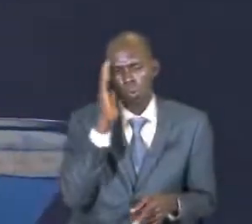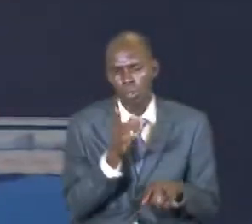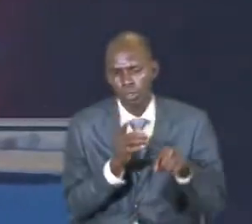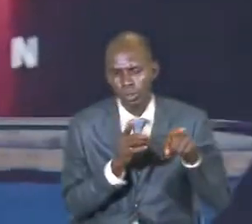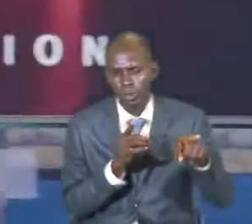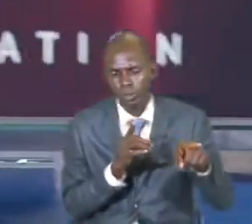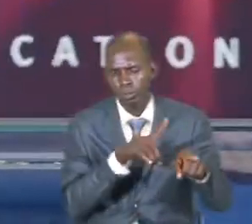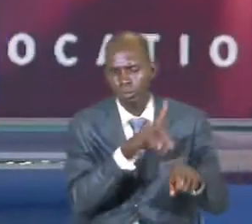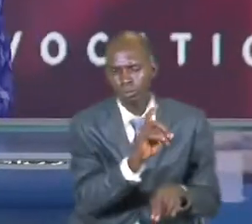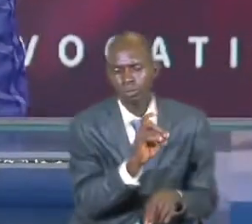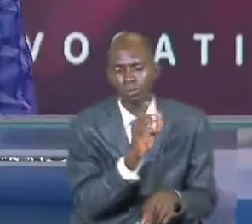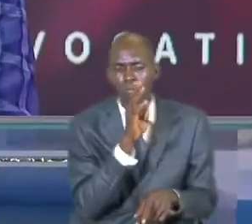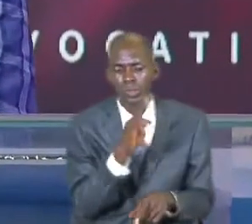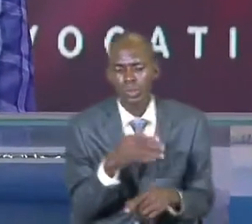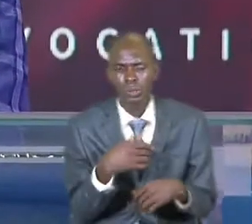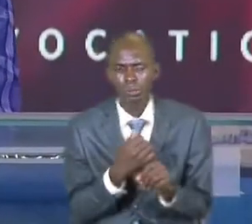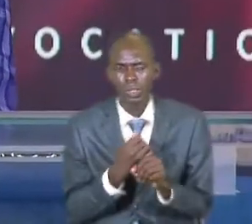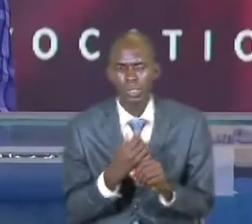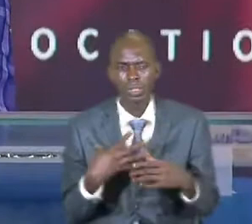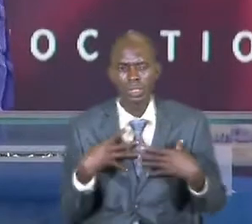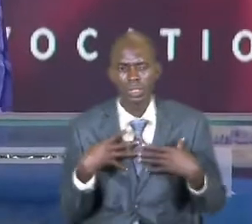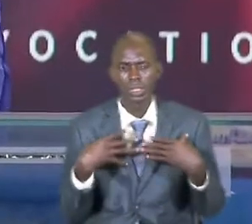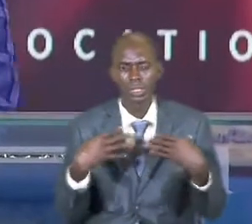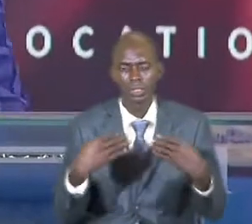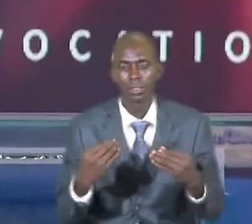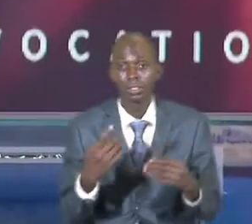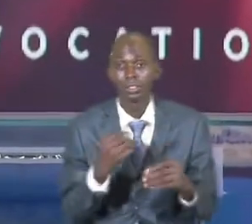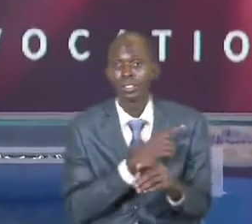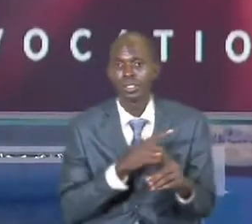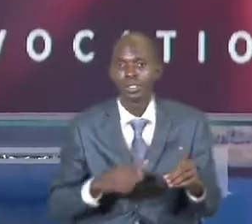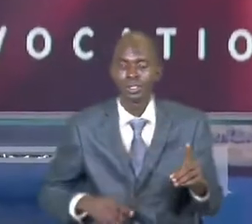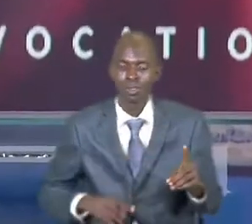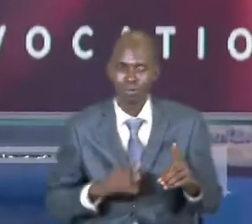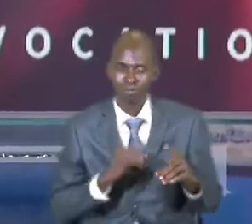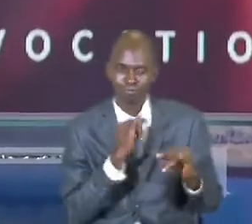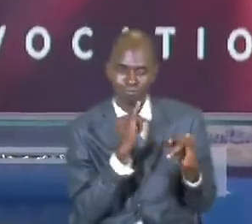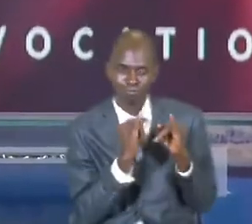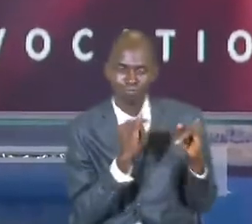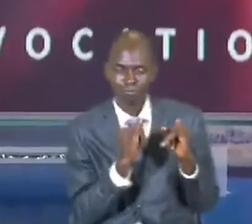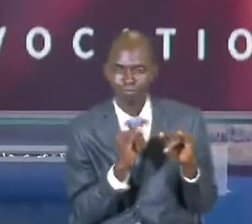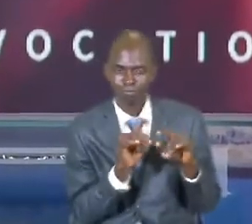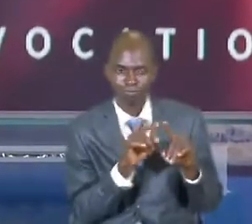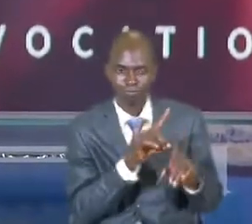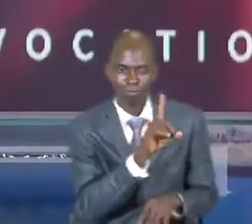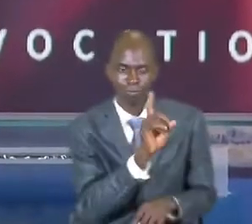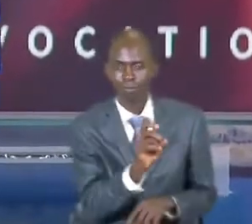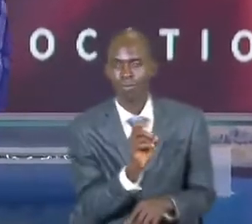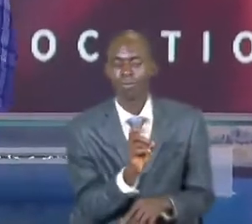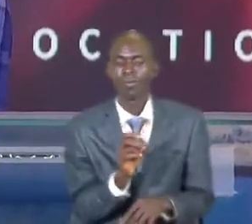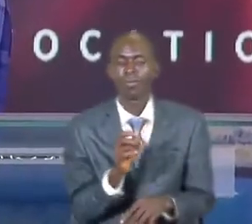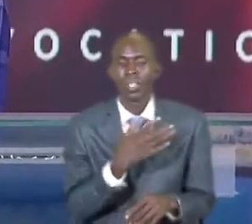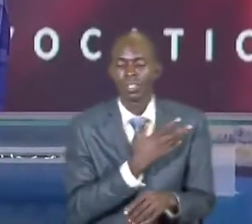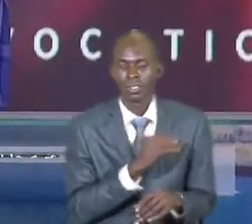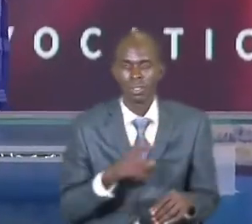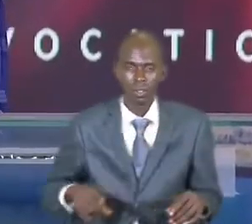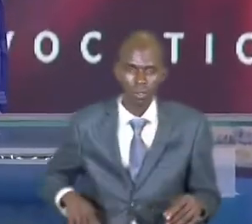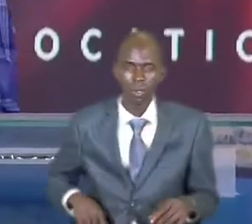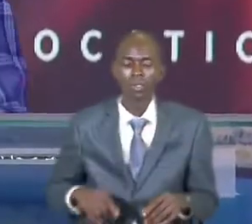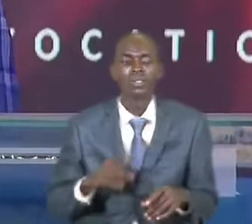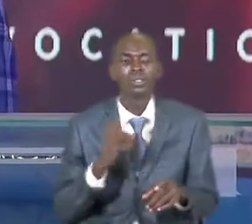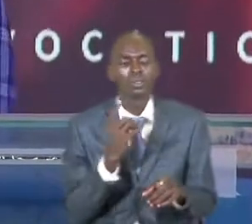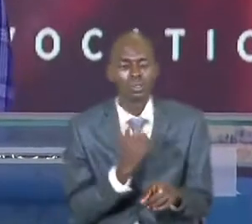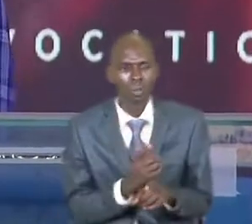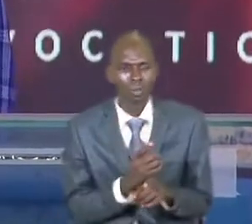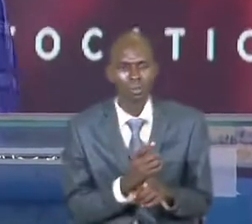The Lord interrupted his life. The Lord interrupted his just staying there with